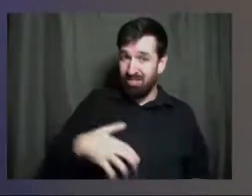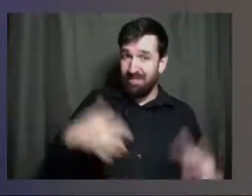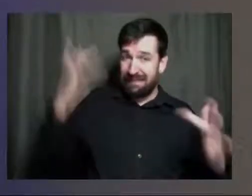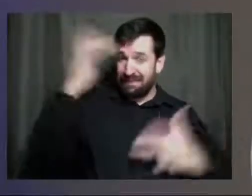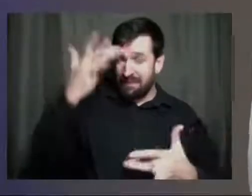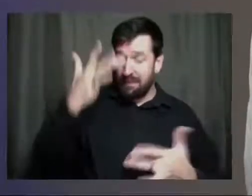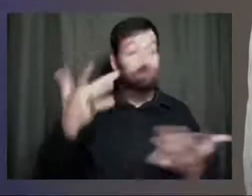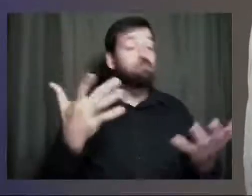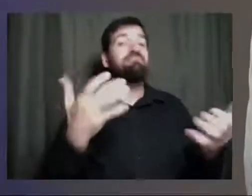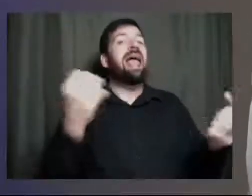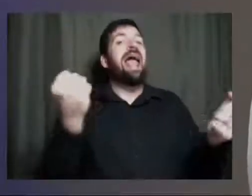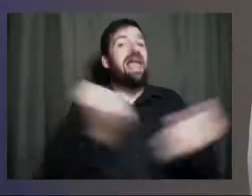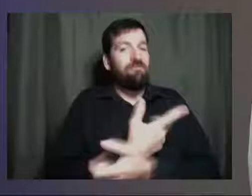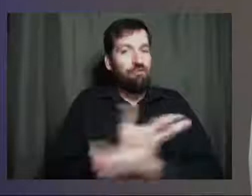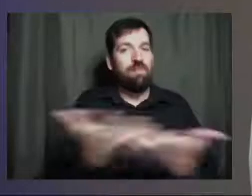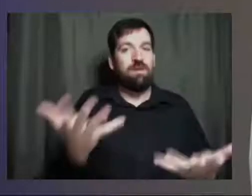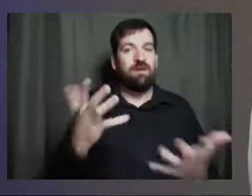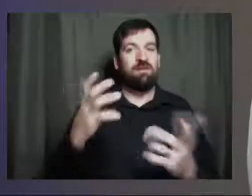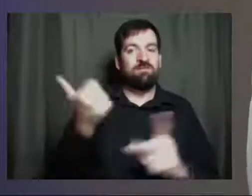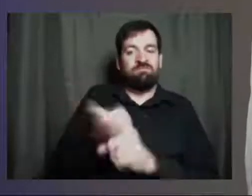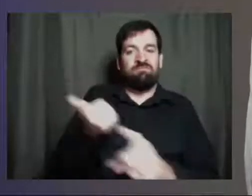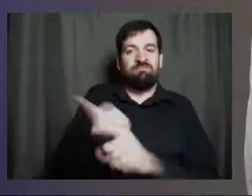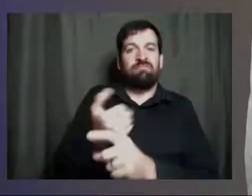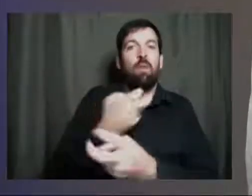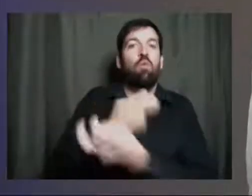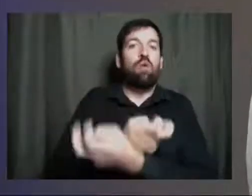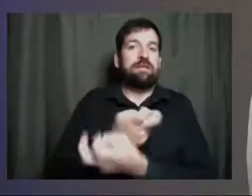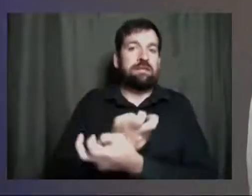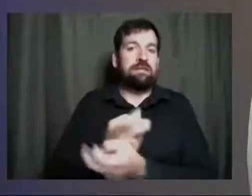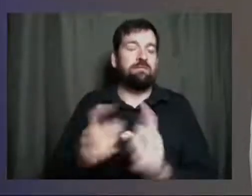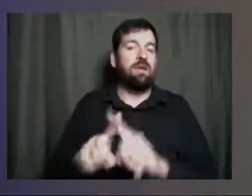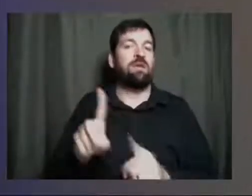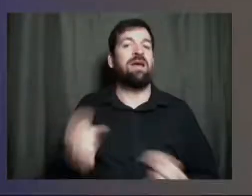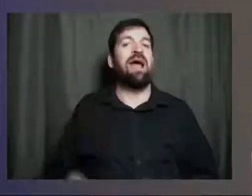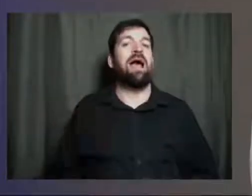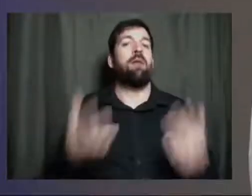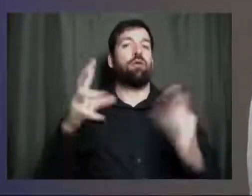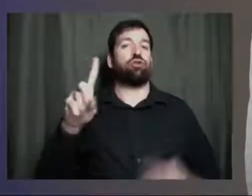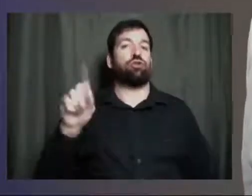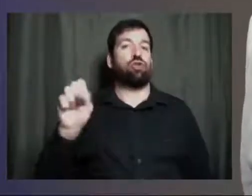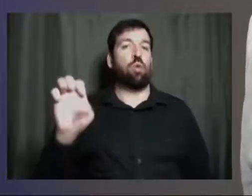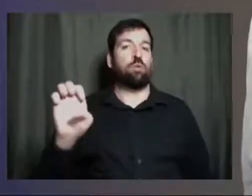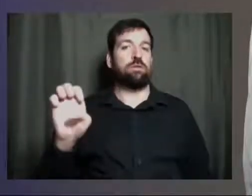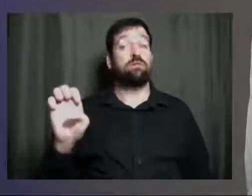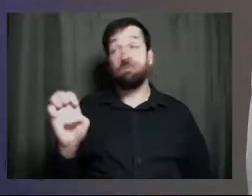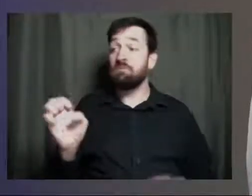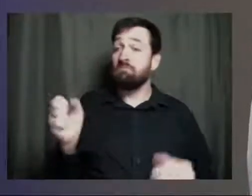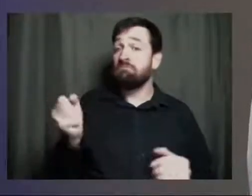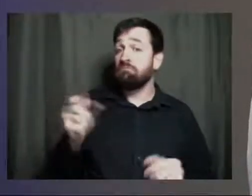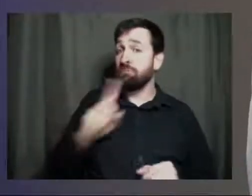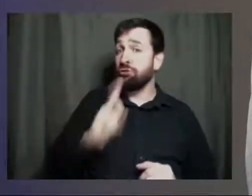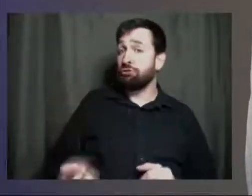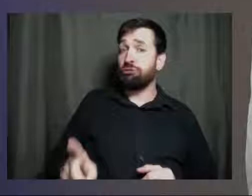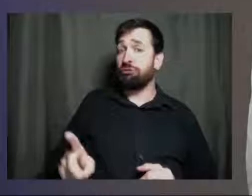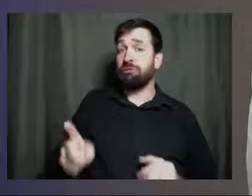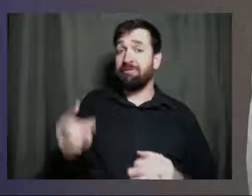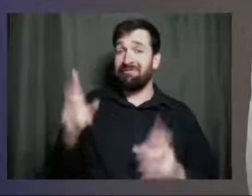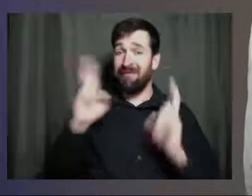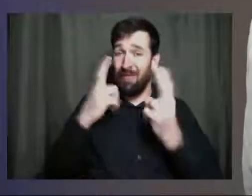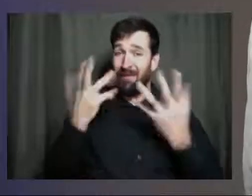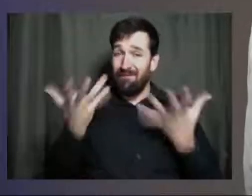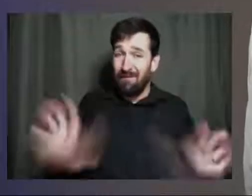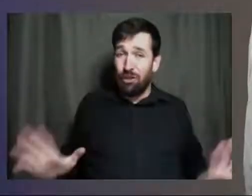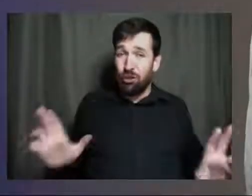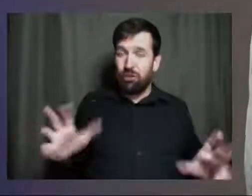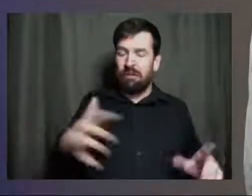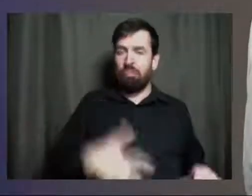a poison. It's just the dose that decides it. So I'm sure there's more than a few upset stomachs after Halloween with kids